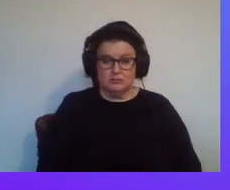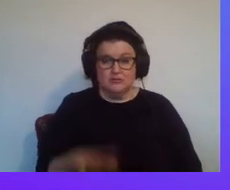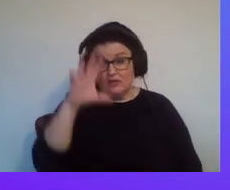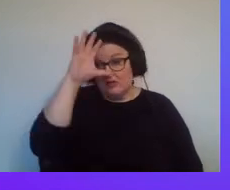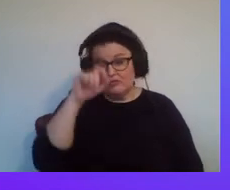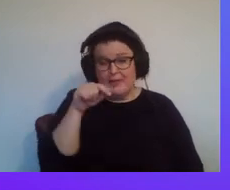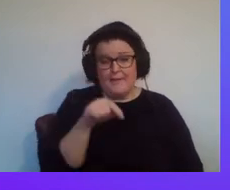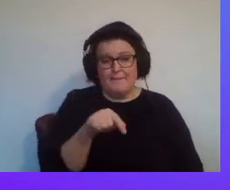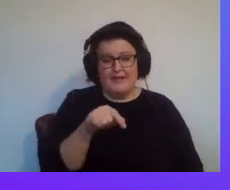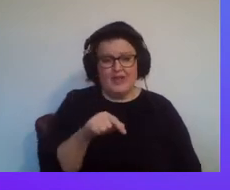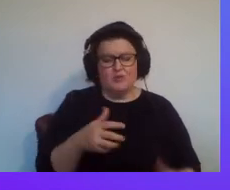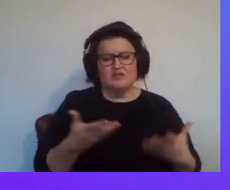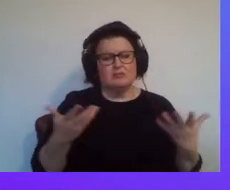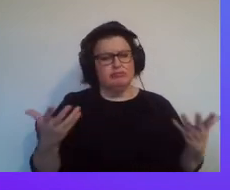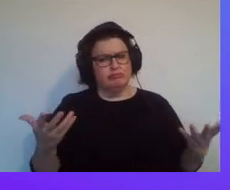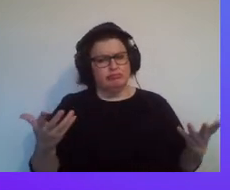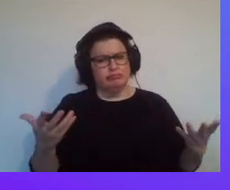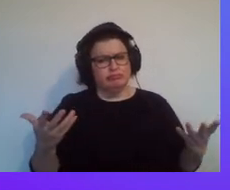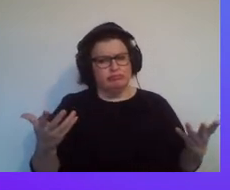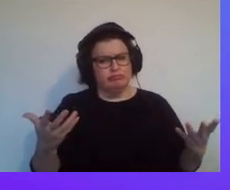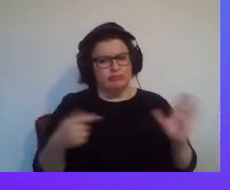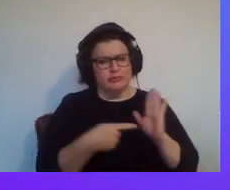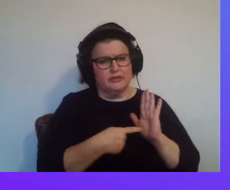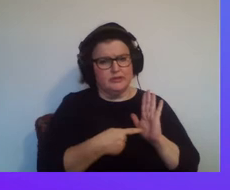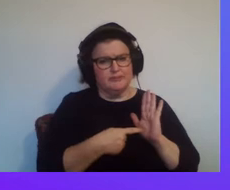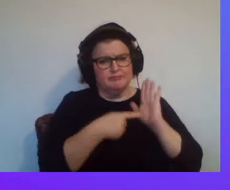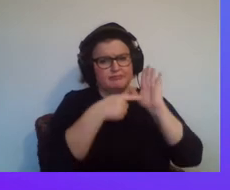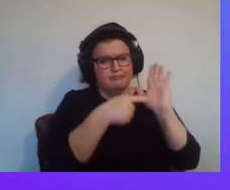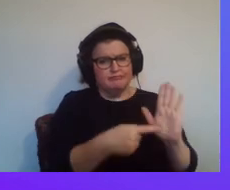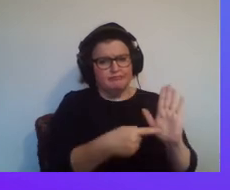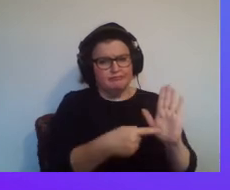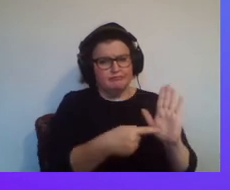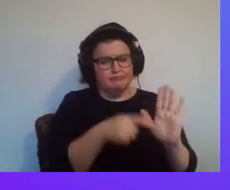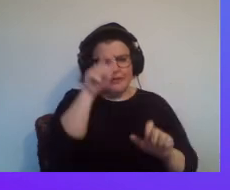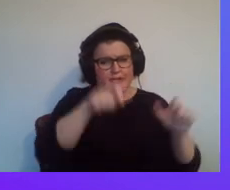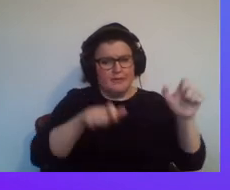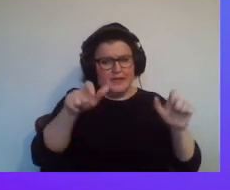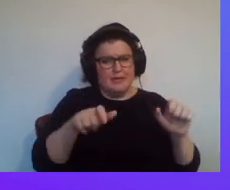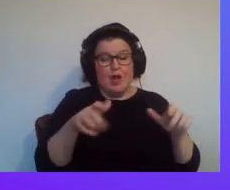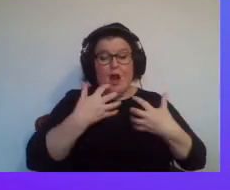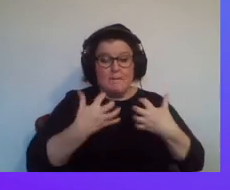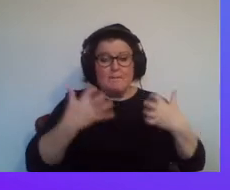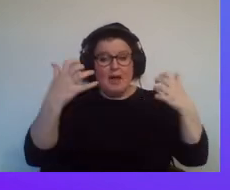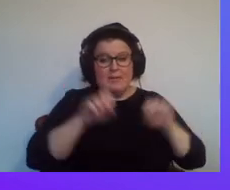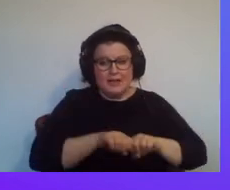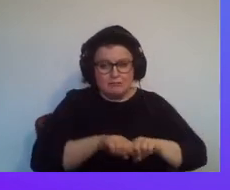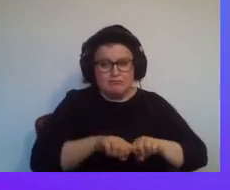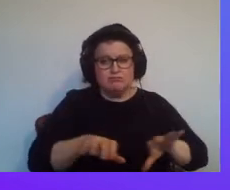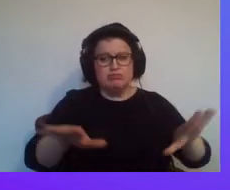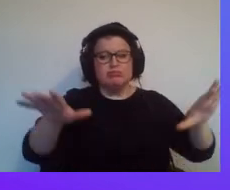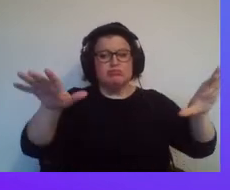it was laid bare in the public. There was a number of iterations. Do you think that it is